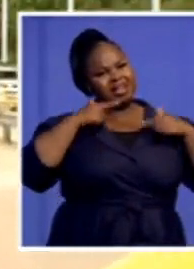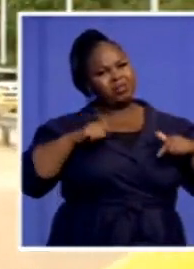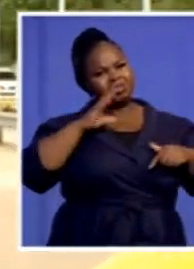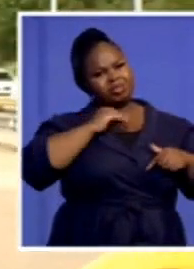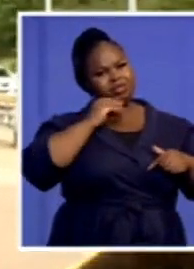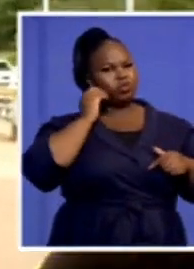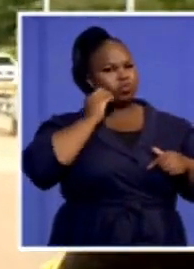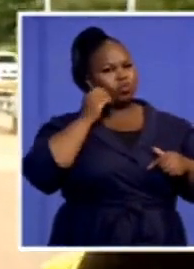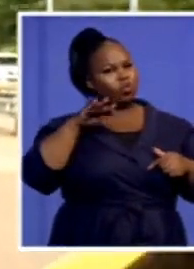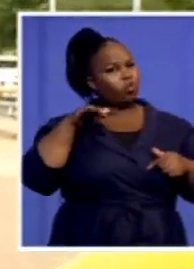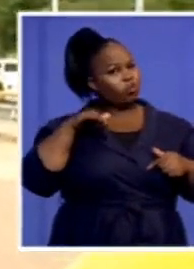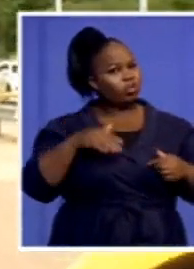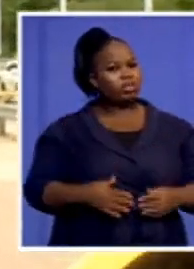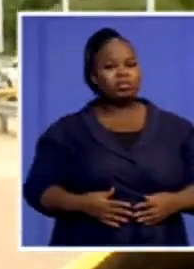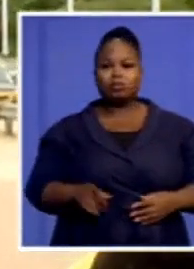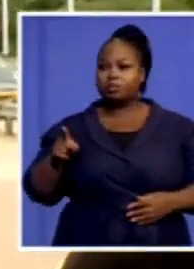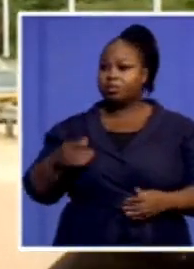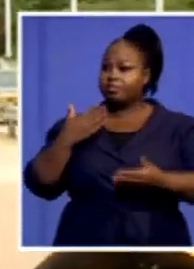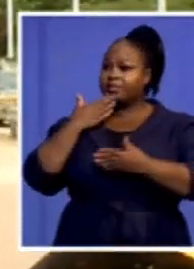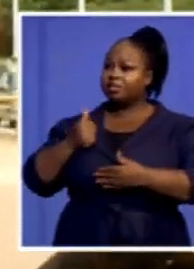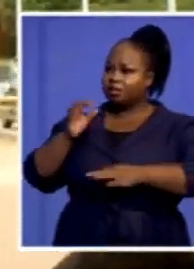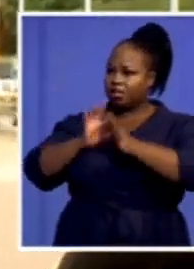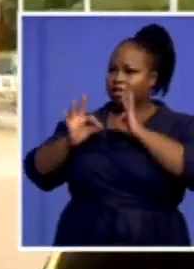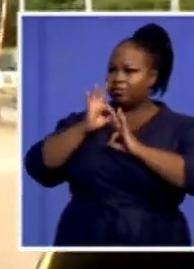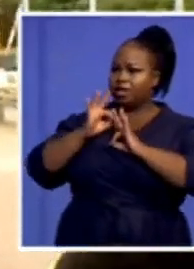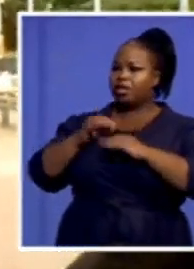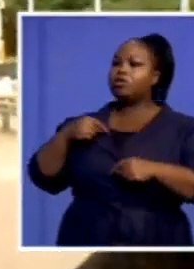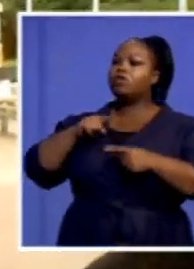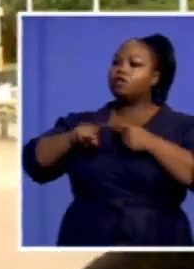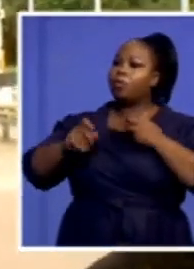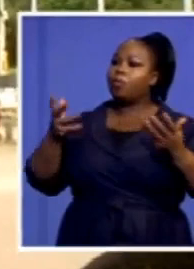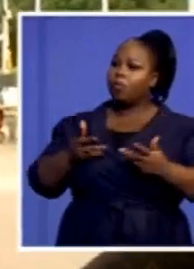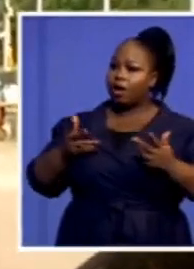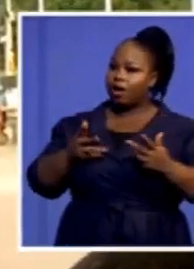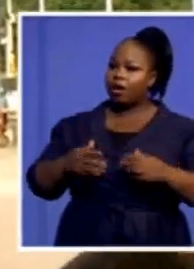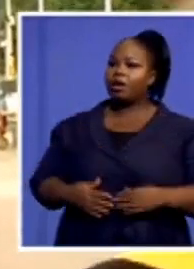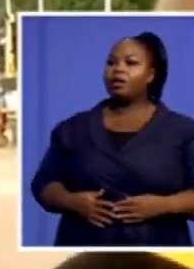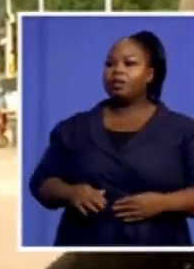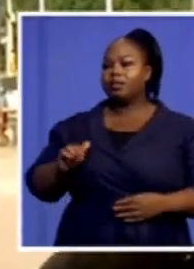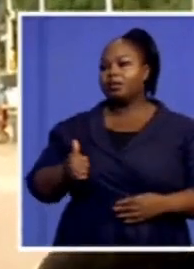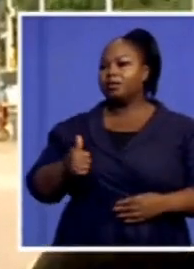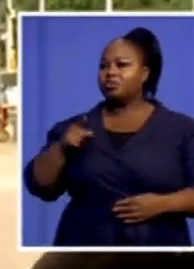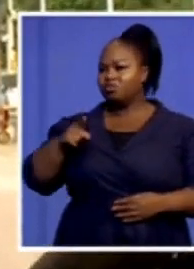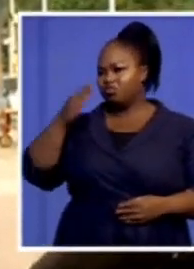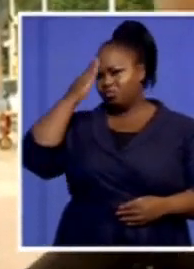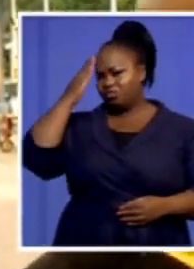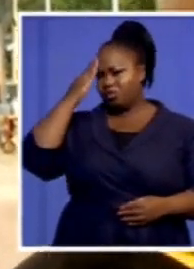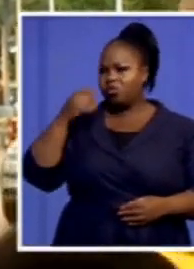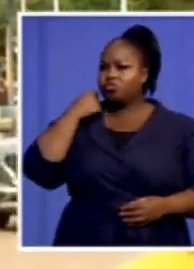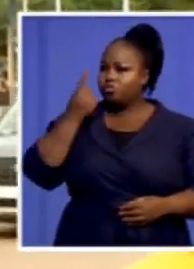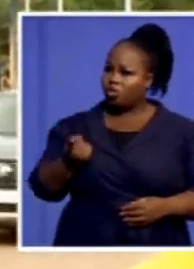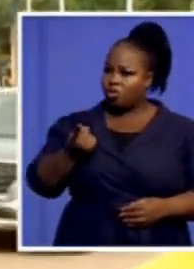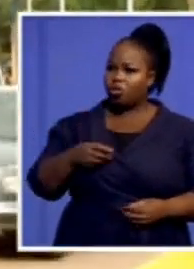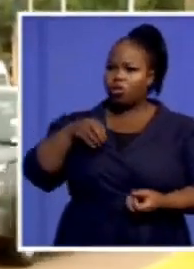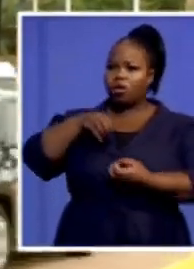khona go tlhalosa gore le tloga le go kae mo leetong la lona ra itse gore ka moso ke letsatsi la paseka la